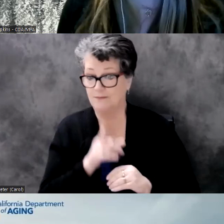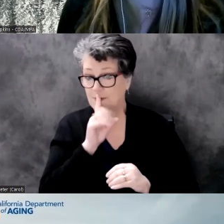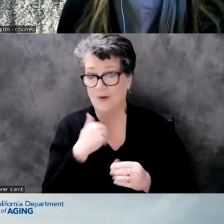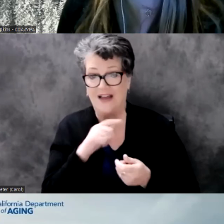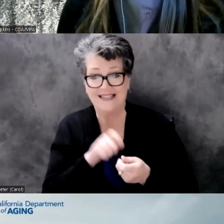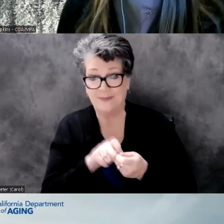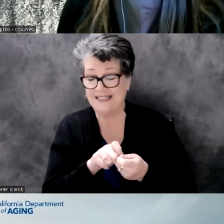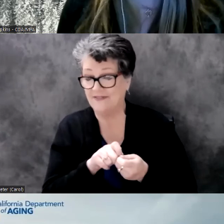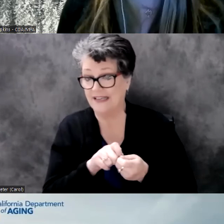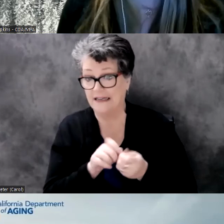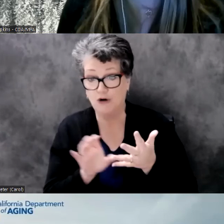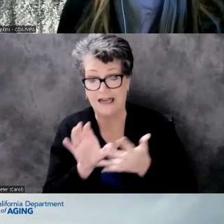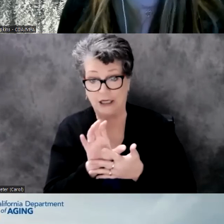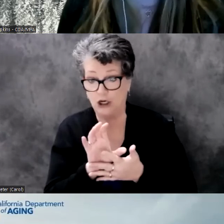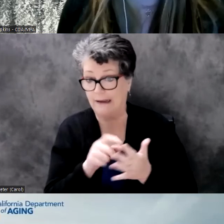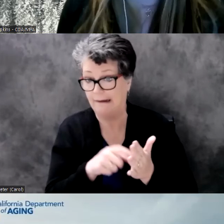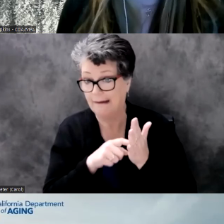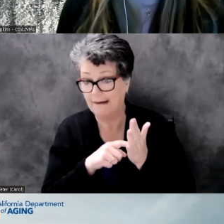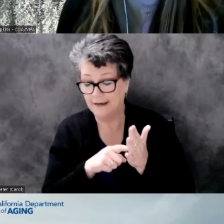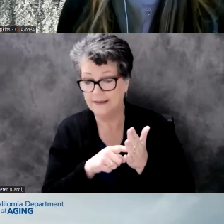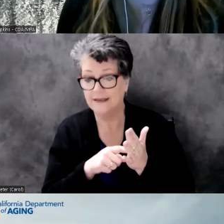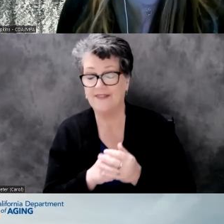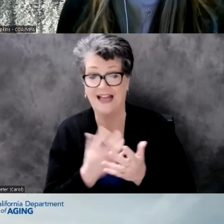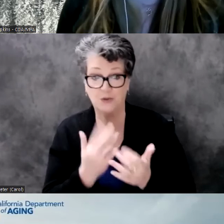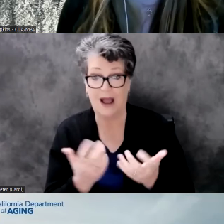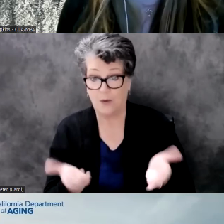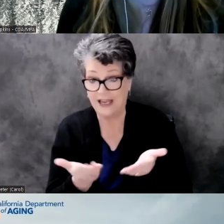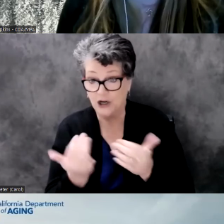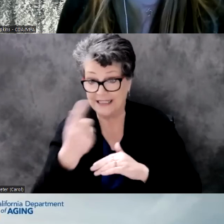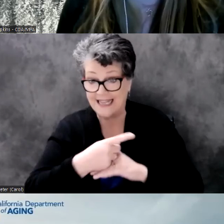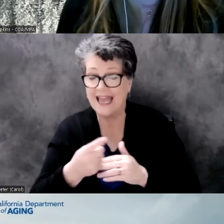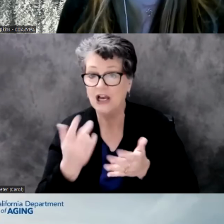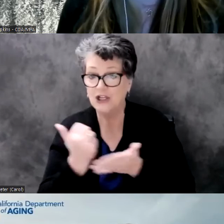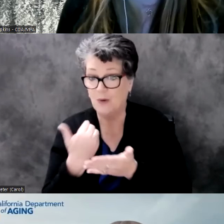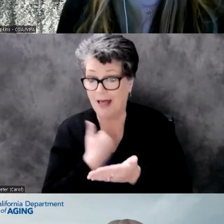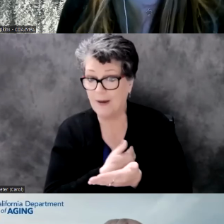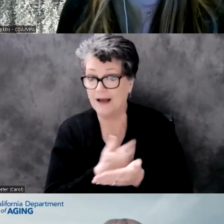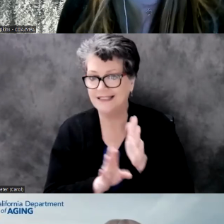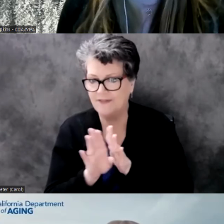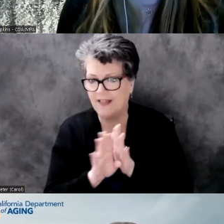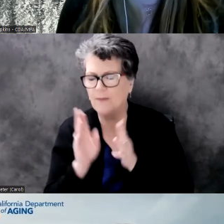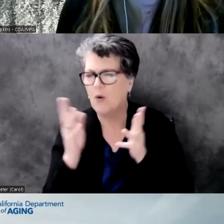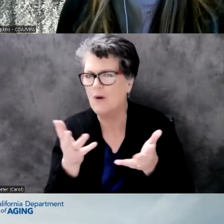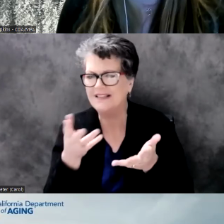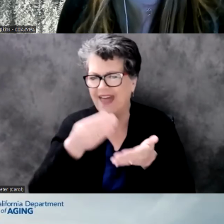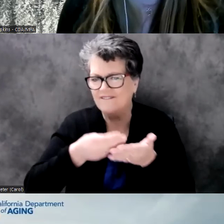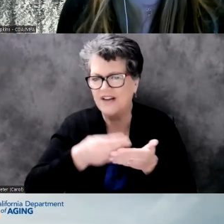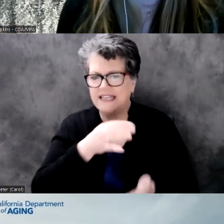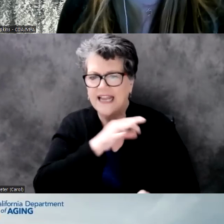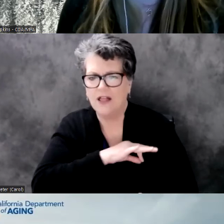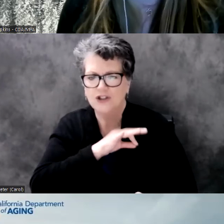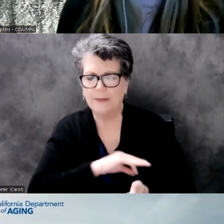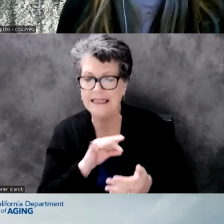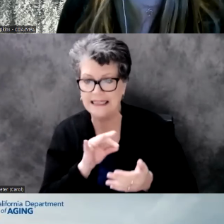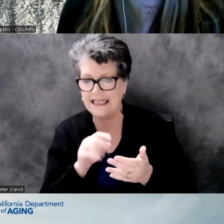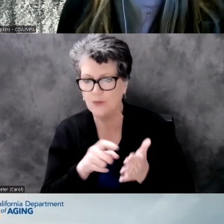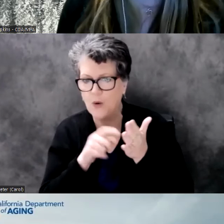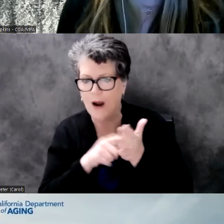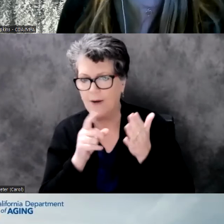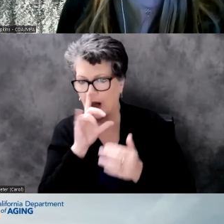criteria developed yet. That's why we have you here today to help us inform what is the funding and eligibility criteria.